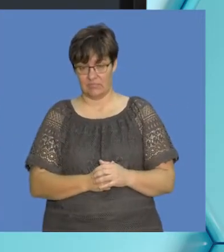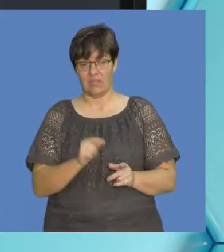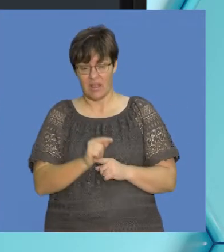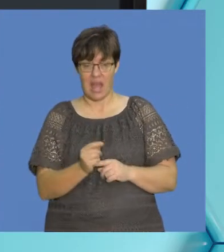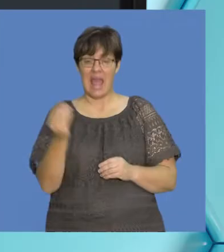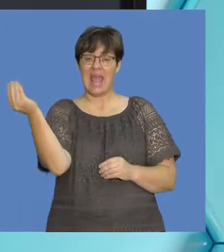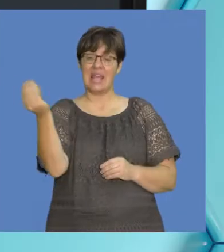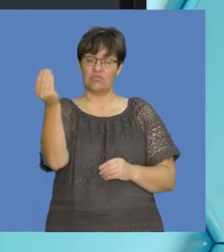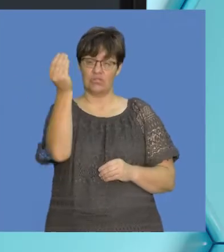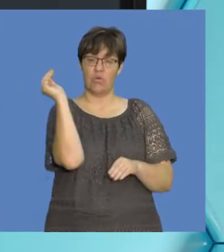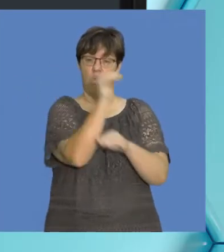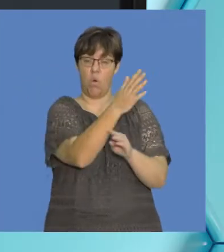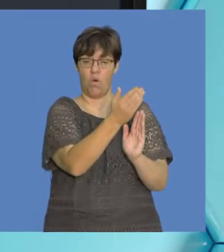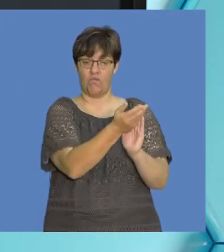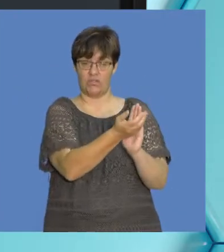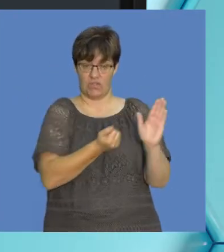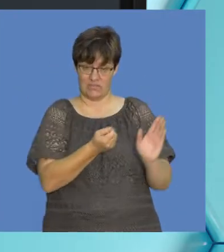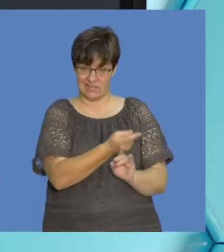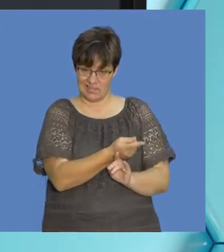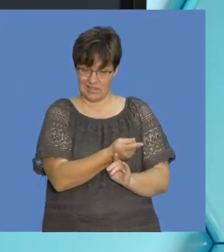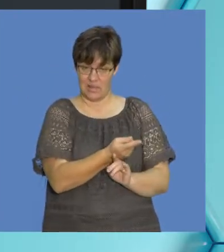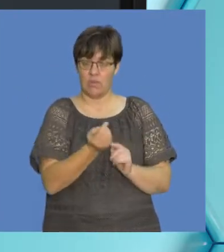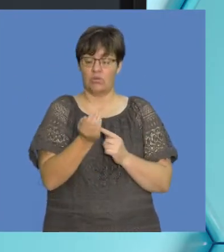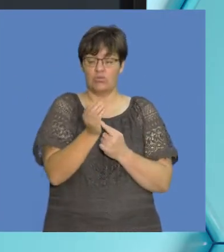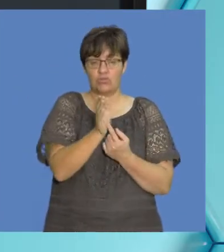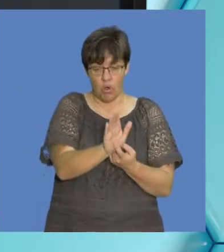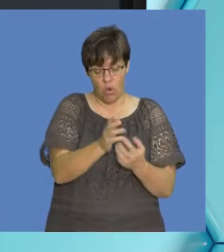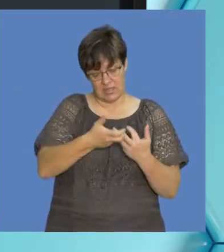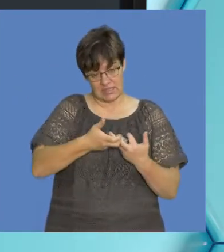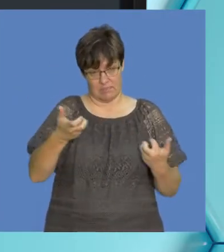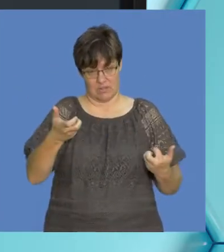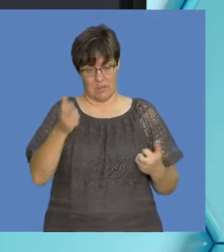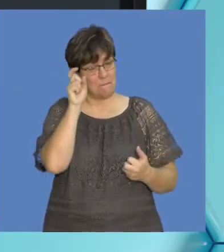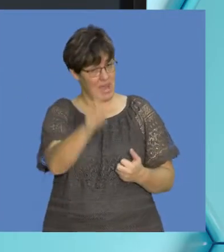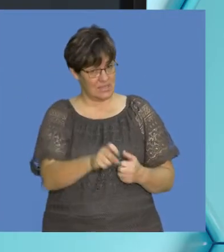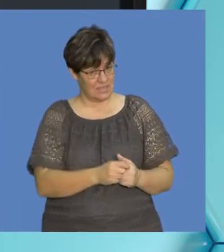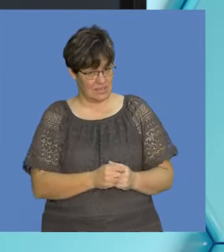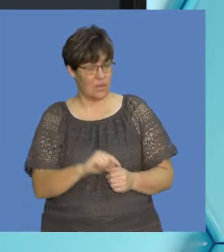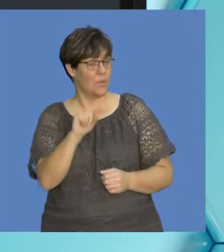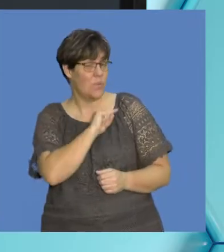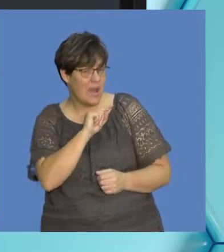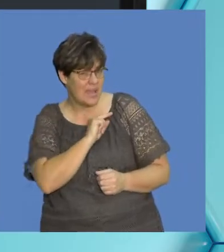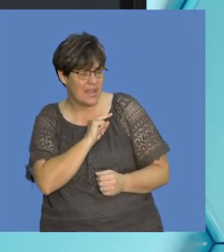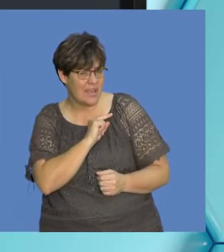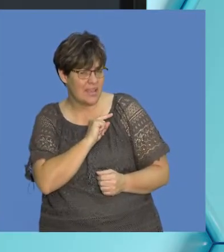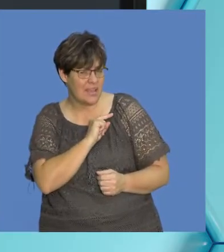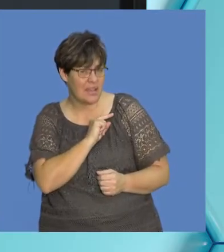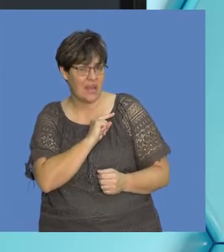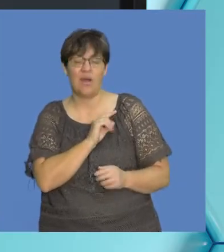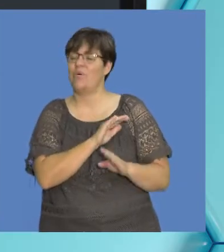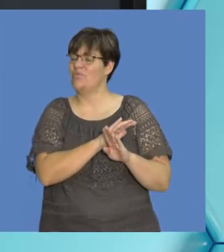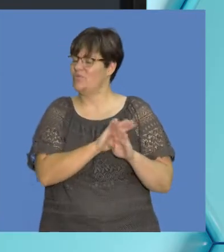on overdraft must always be shown separately. Why? It is not